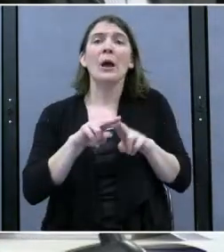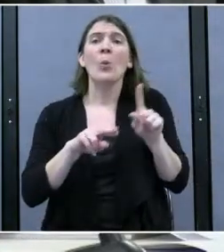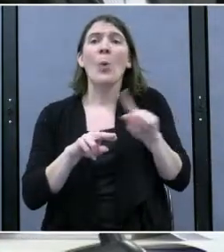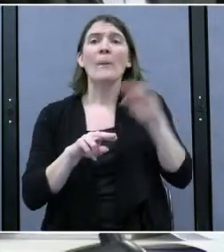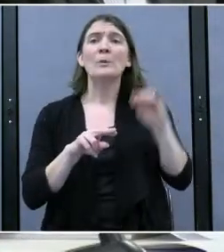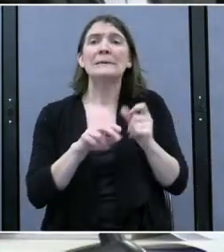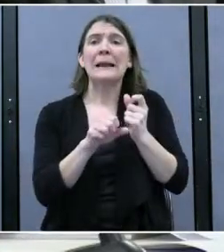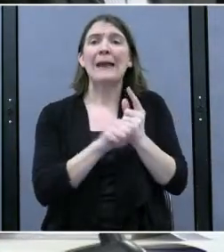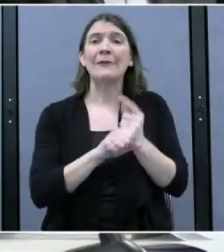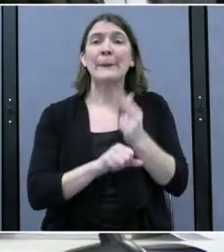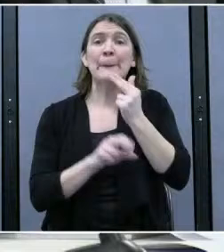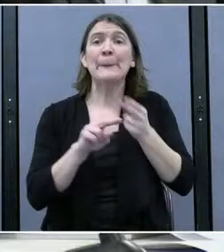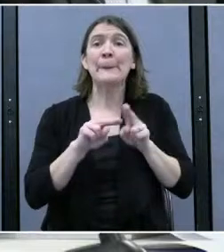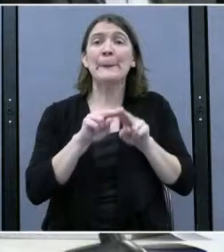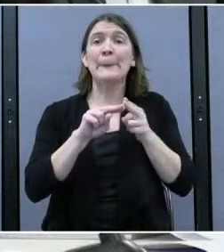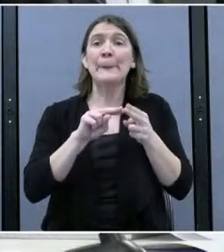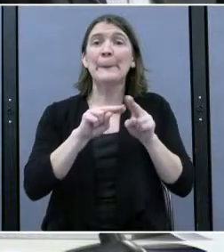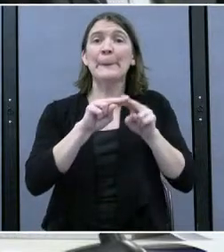year.